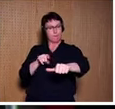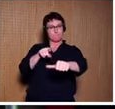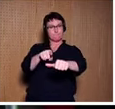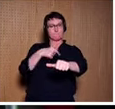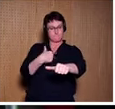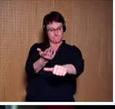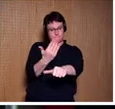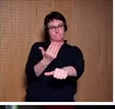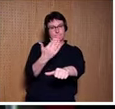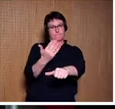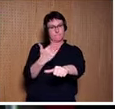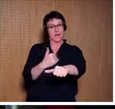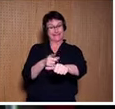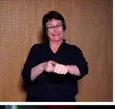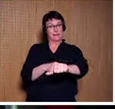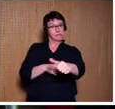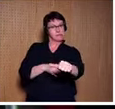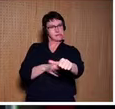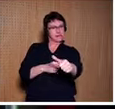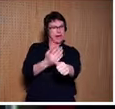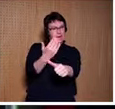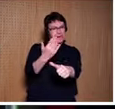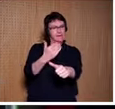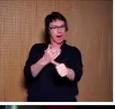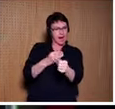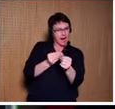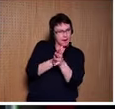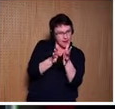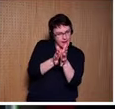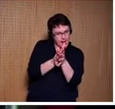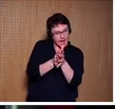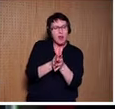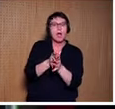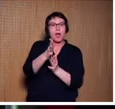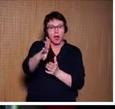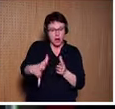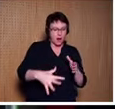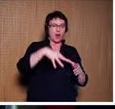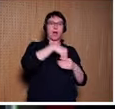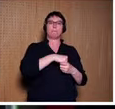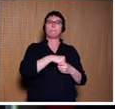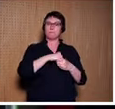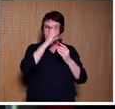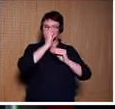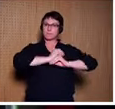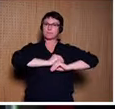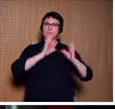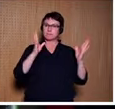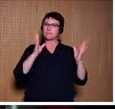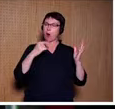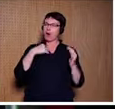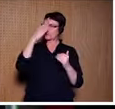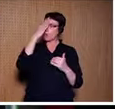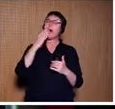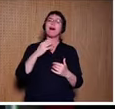the margins of the yellow lines can come together and push and pull ourselves to maybe redefine what the yellow lines are or